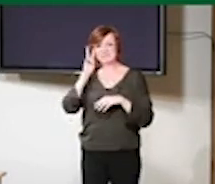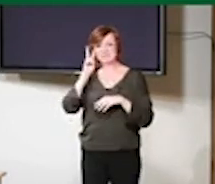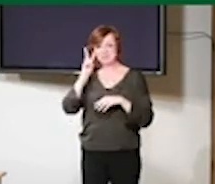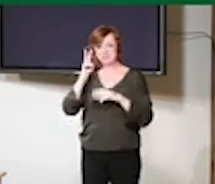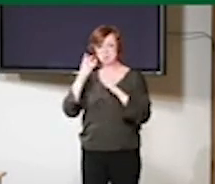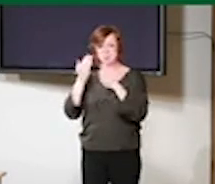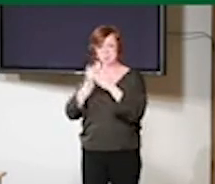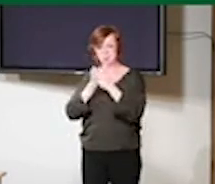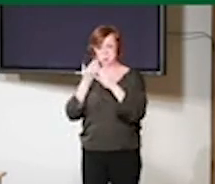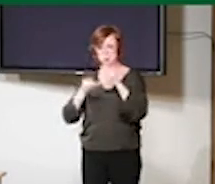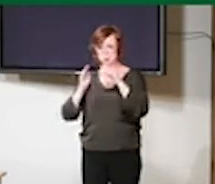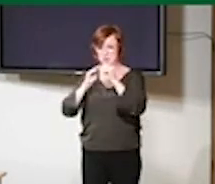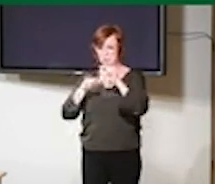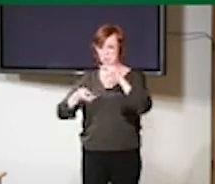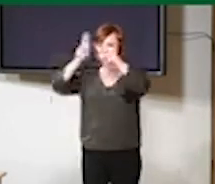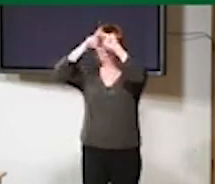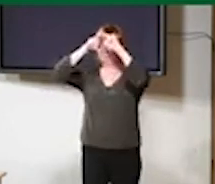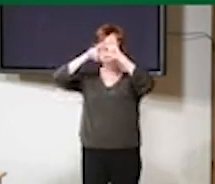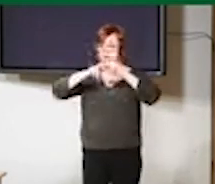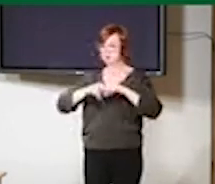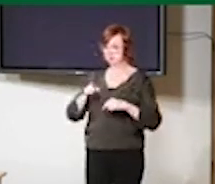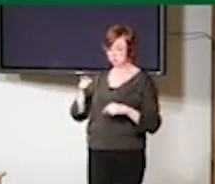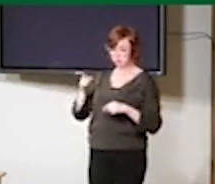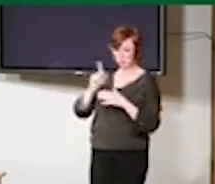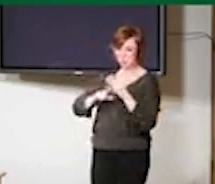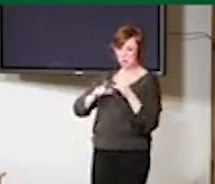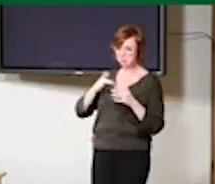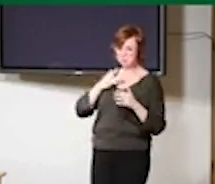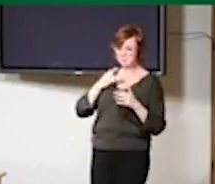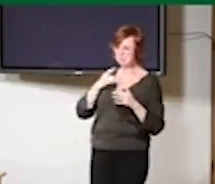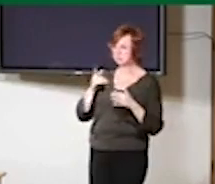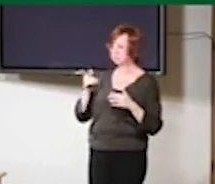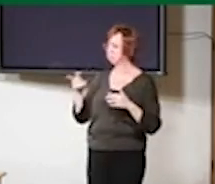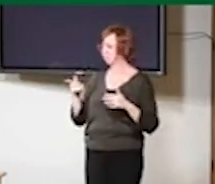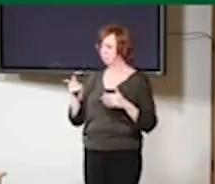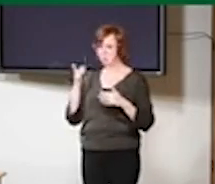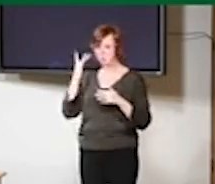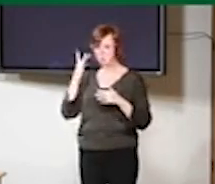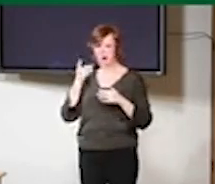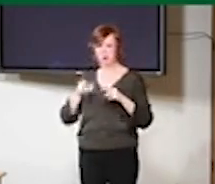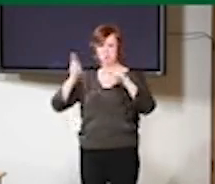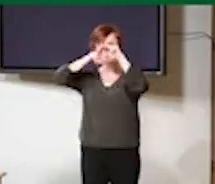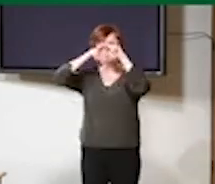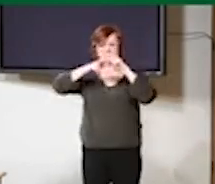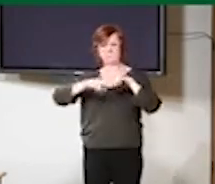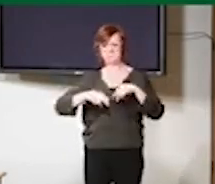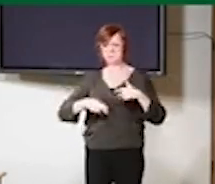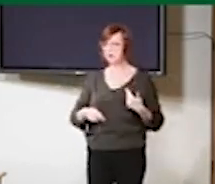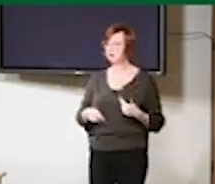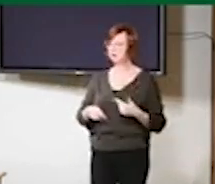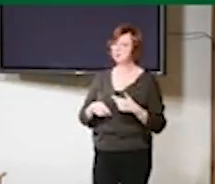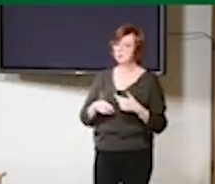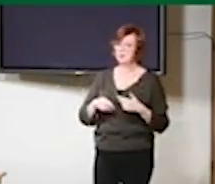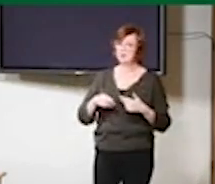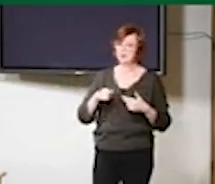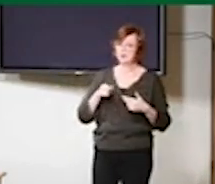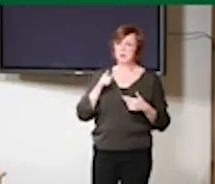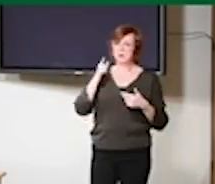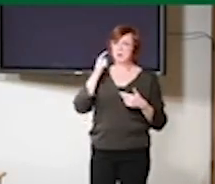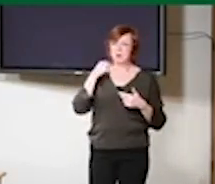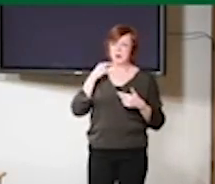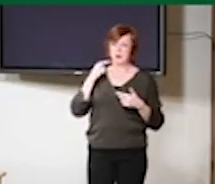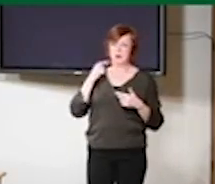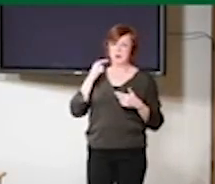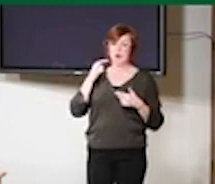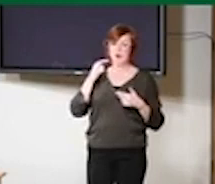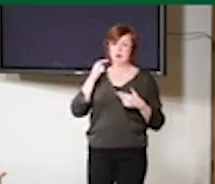into those numbers? What I would read into those numbers is you're seeing this weekend and into the next week, some of the